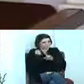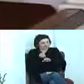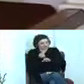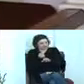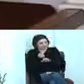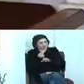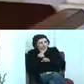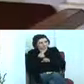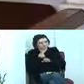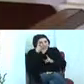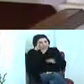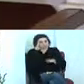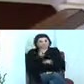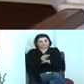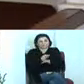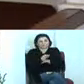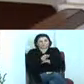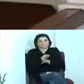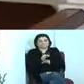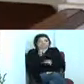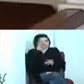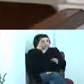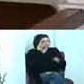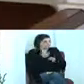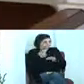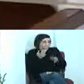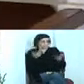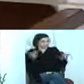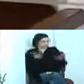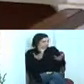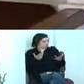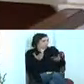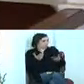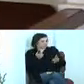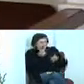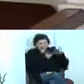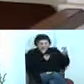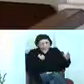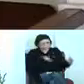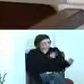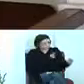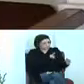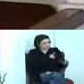the faith. Faith is what we believe. Amen? Amen.